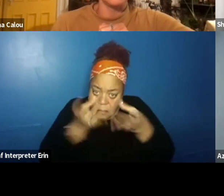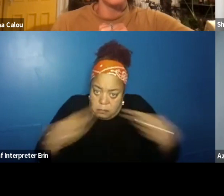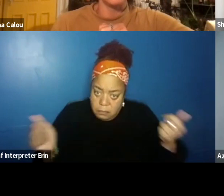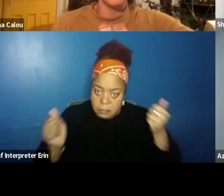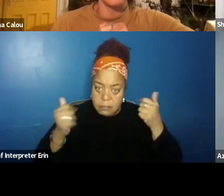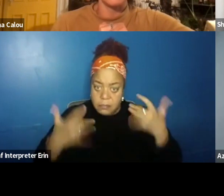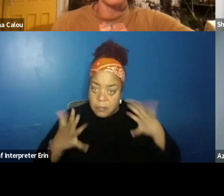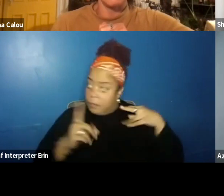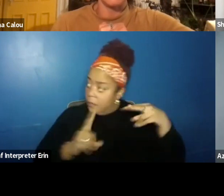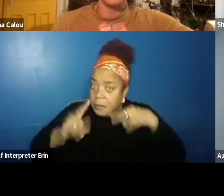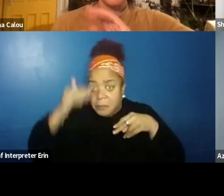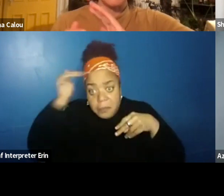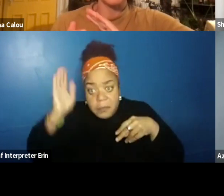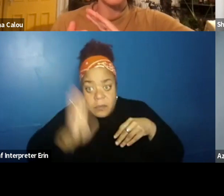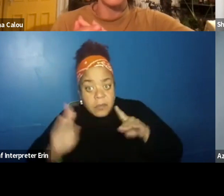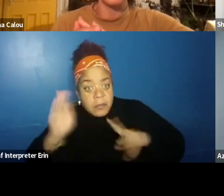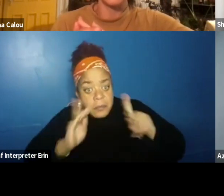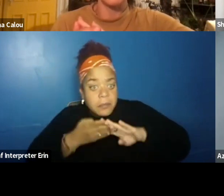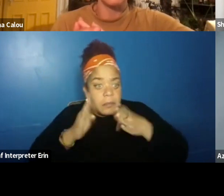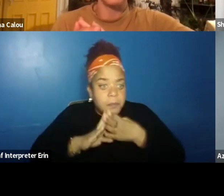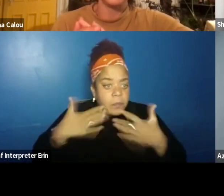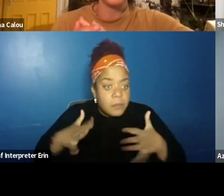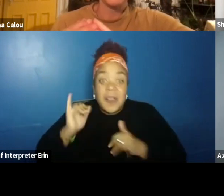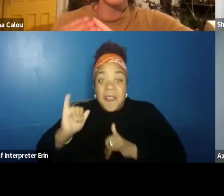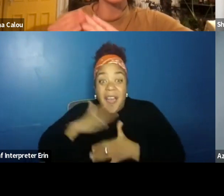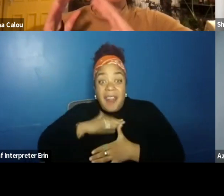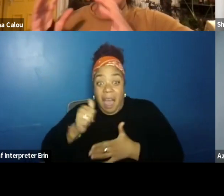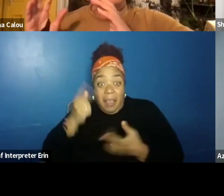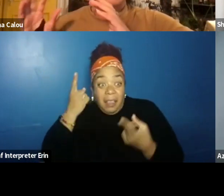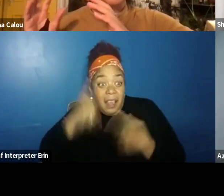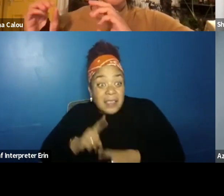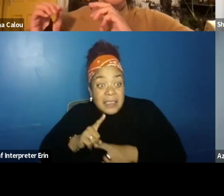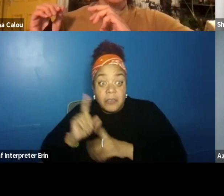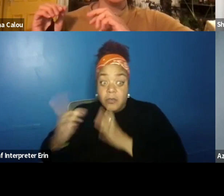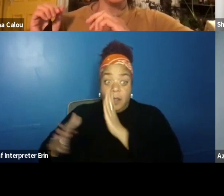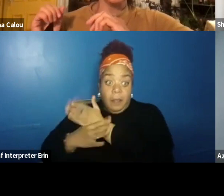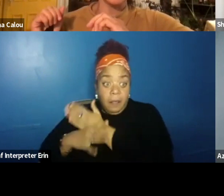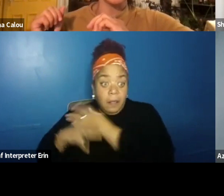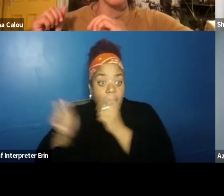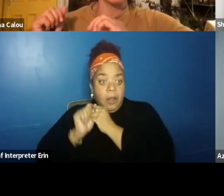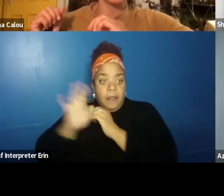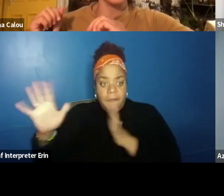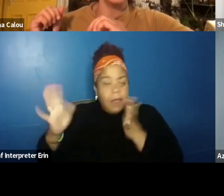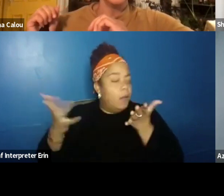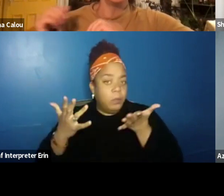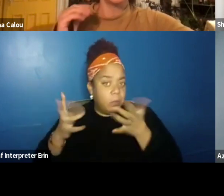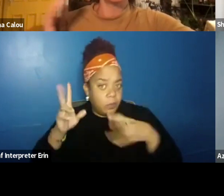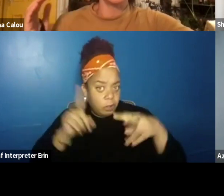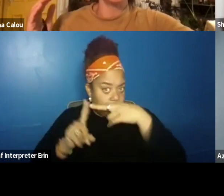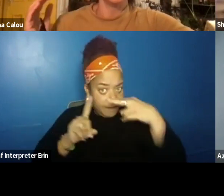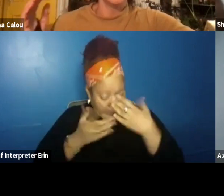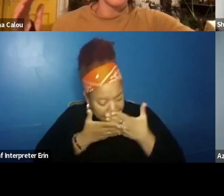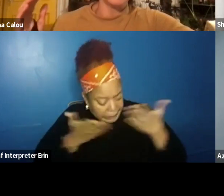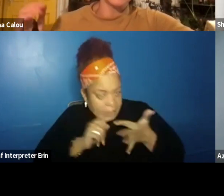non-consensual intervention on a crisis hotline without surveillance technology. So the capacity to geolocate a caller is key. You